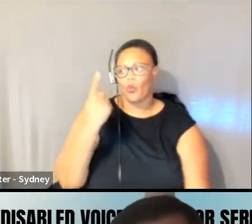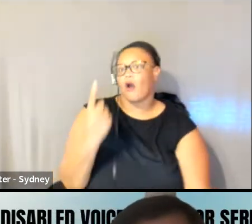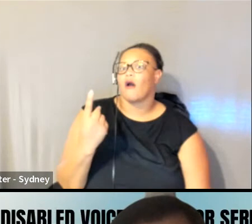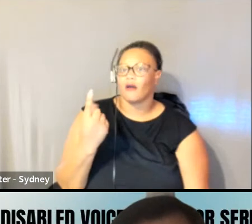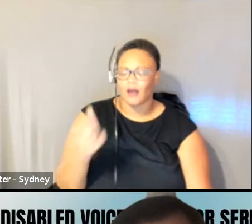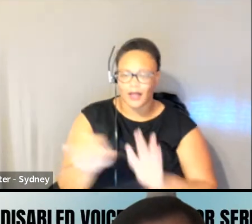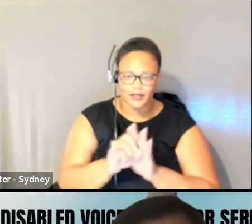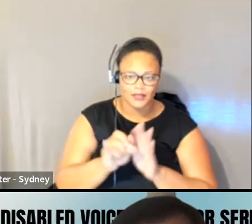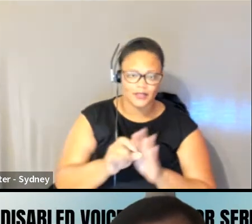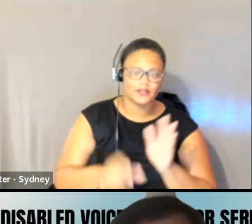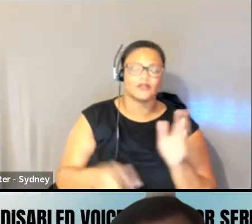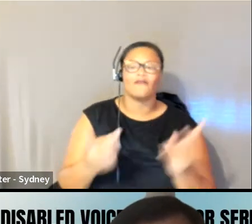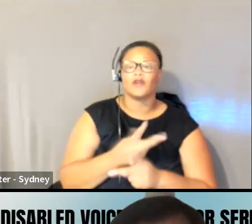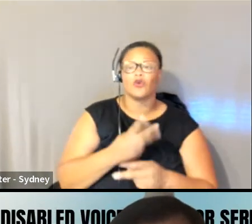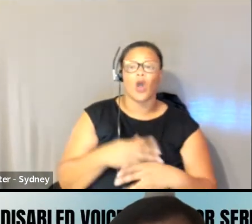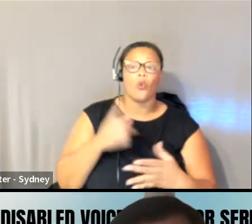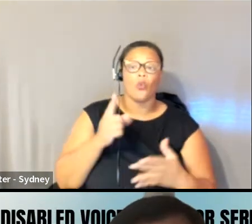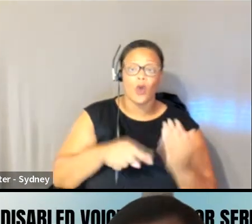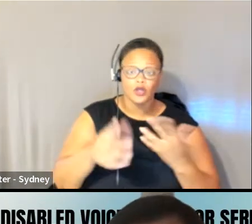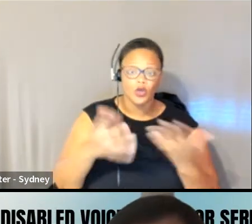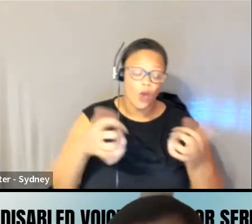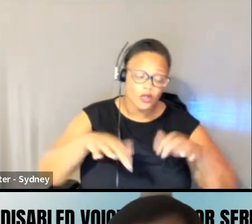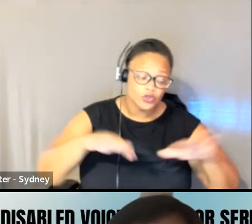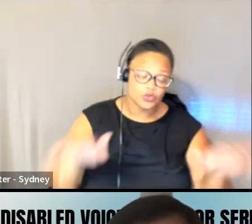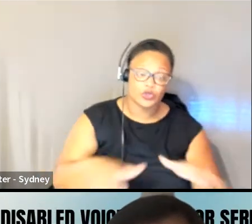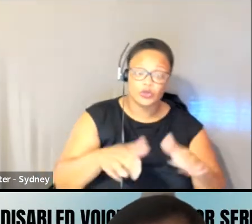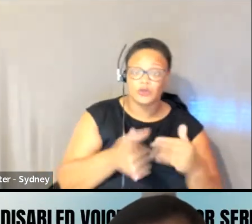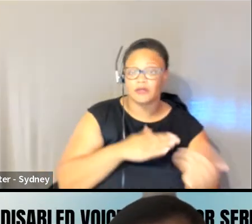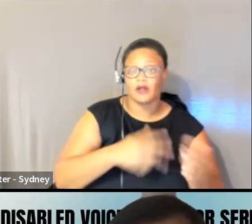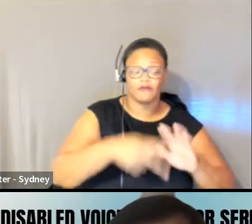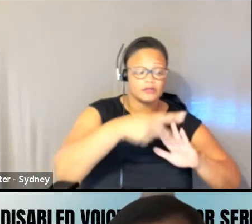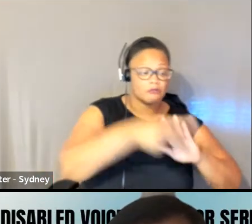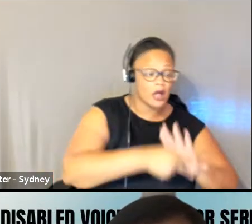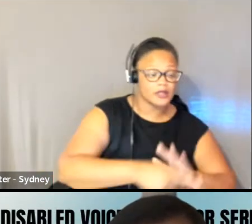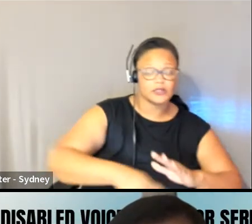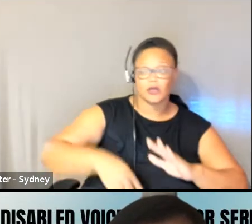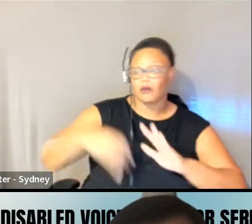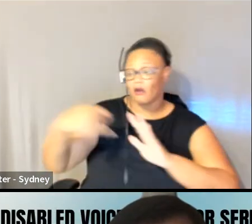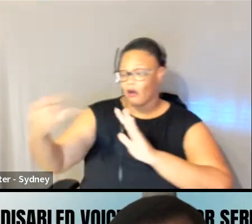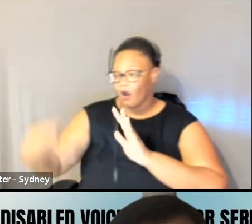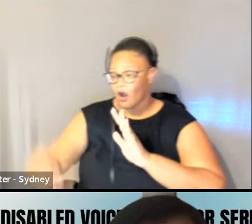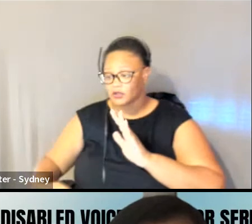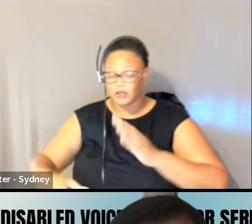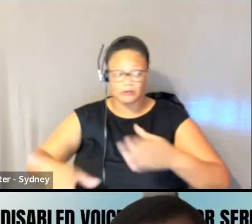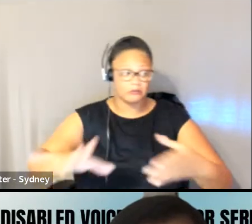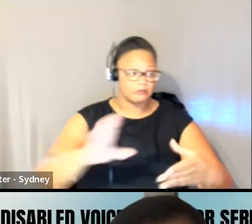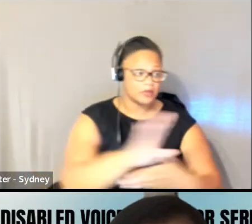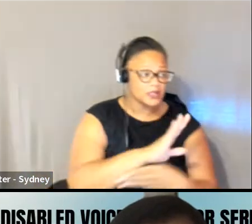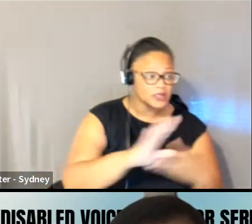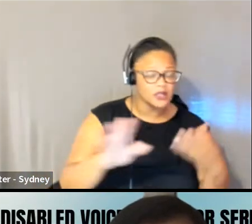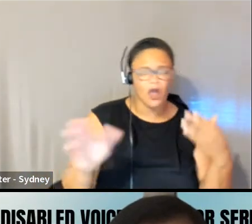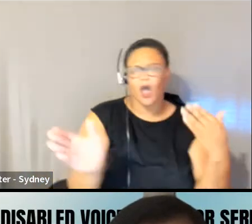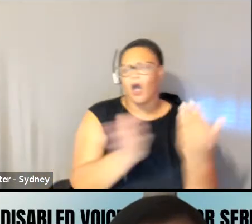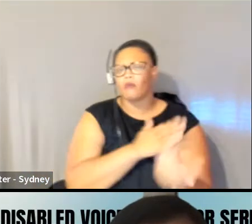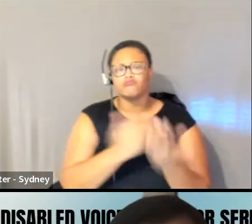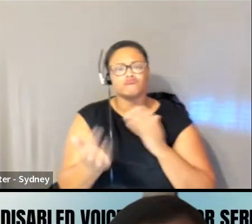arena you want to operate in, whether that is policy, that is the arts, that is business, it doesn't matter, but just take that with you and